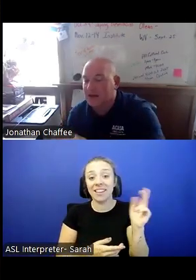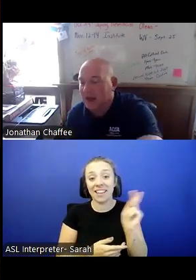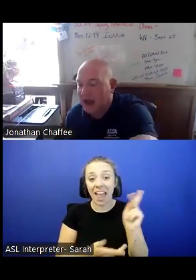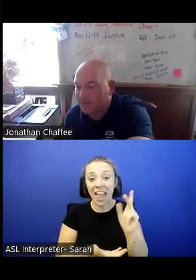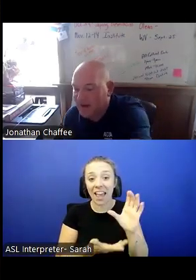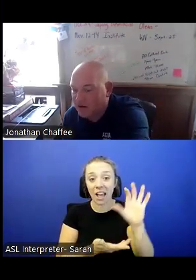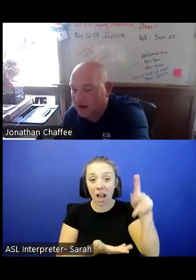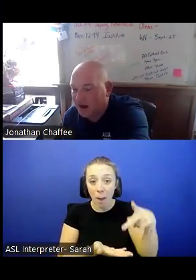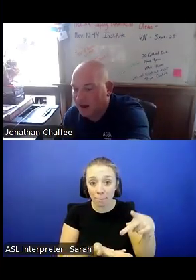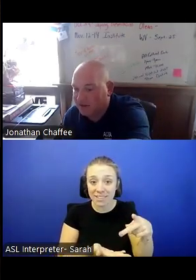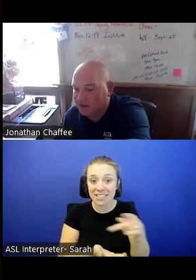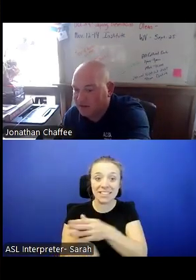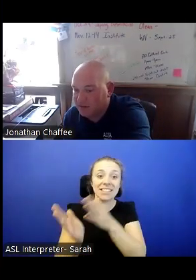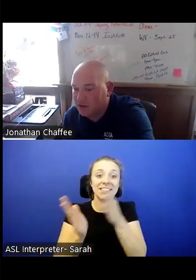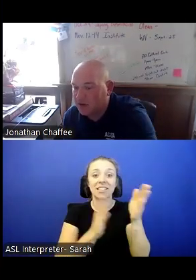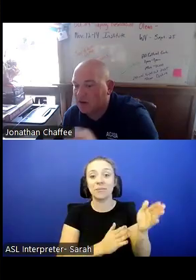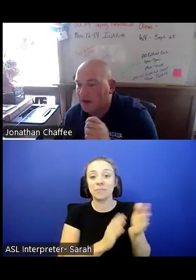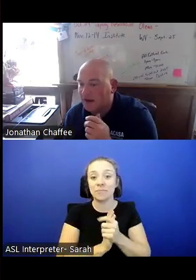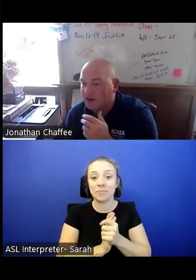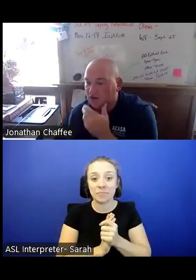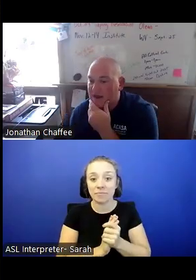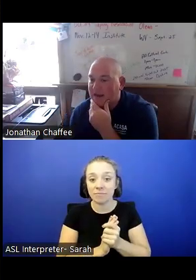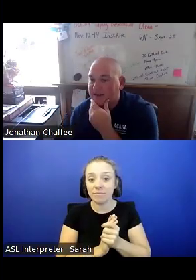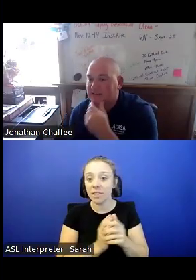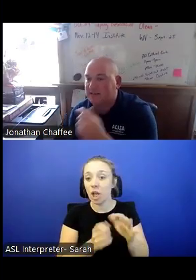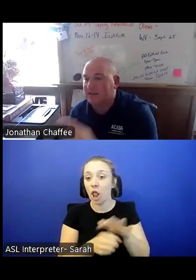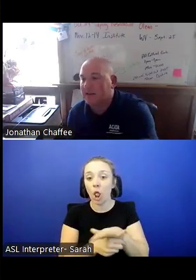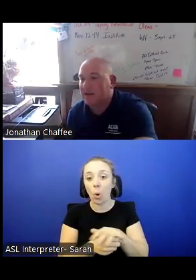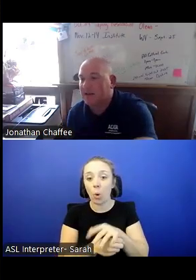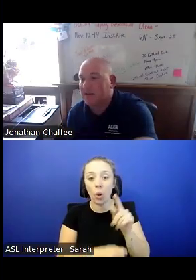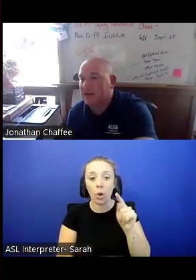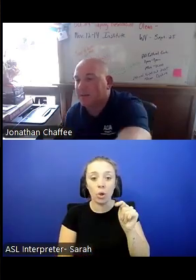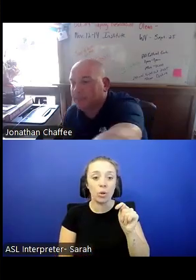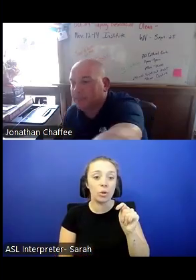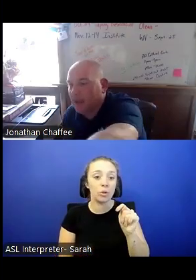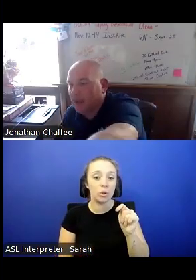cannabis. I found look-alike Twix,